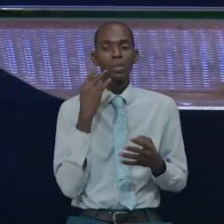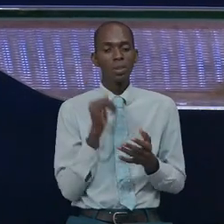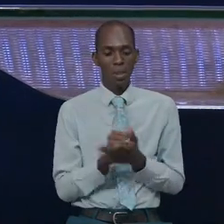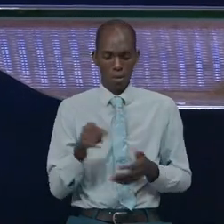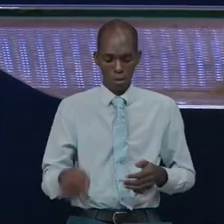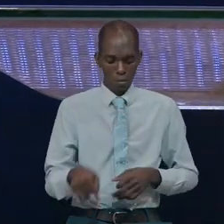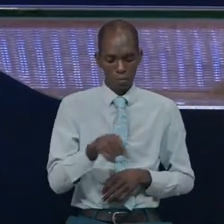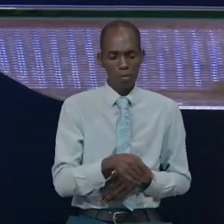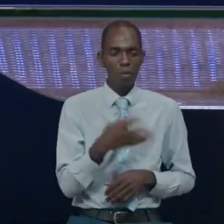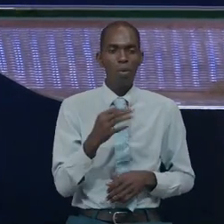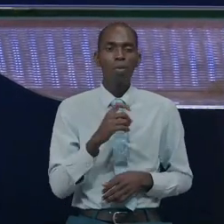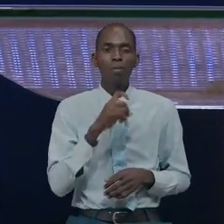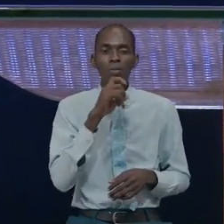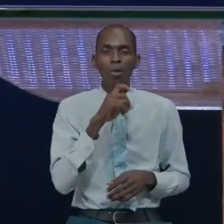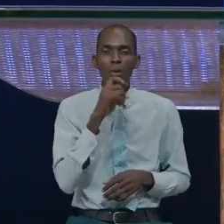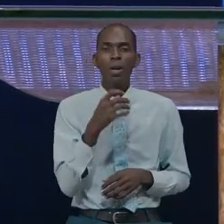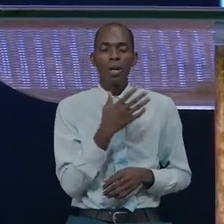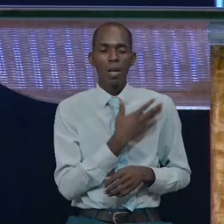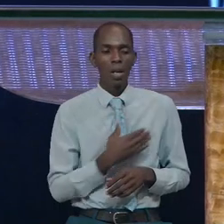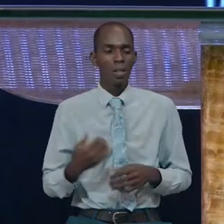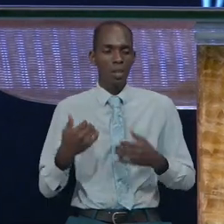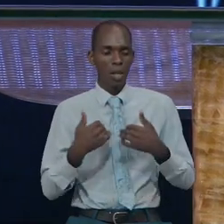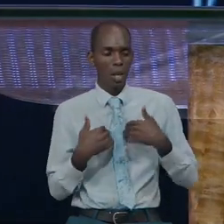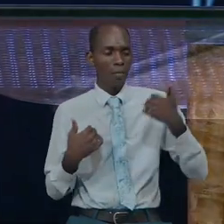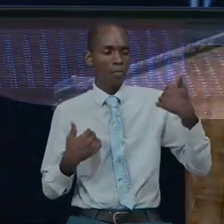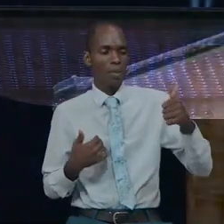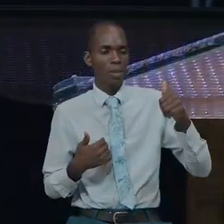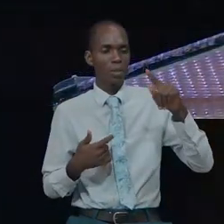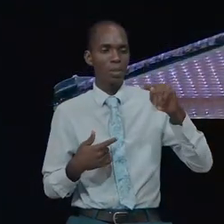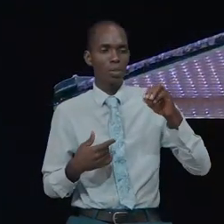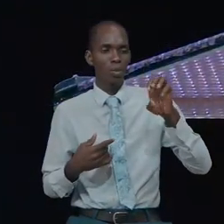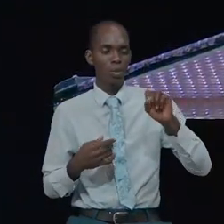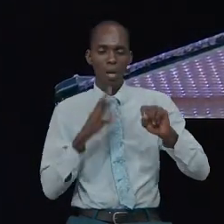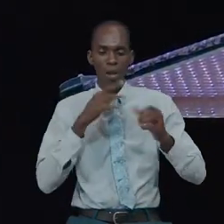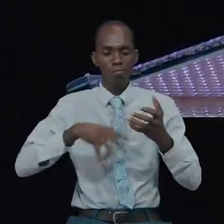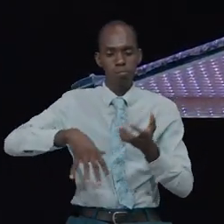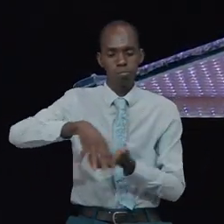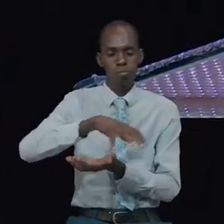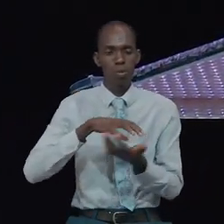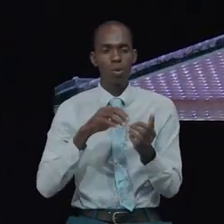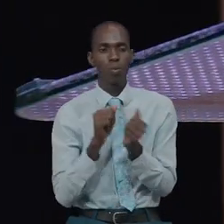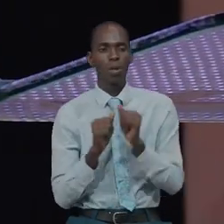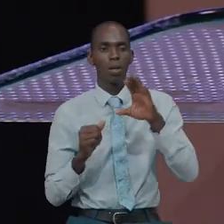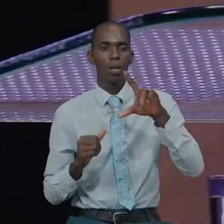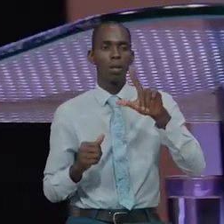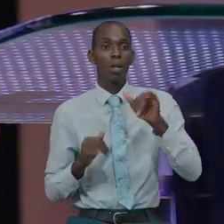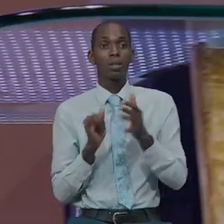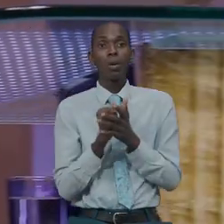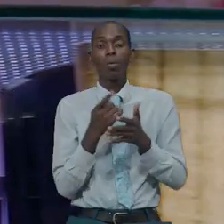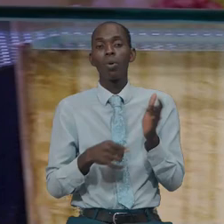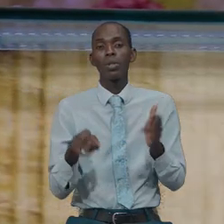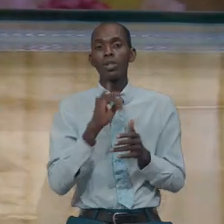iron and the toes, 10 toes, are mixed with clay. And that's the one he's talking about now,